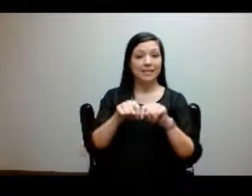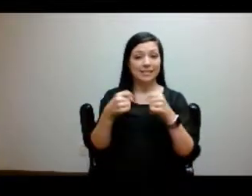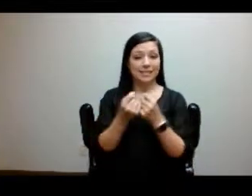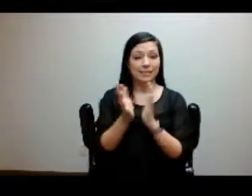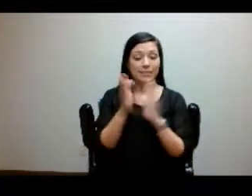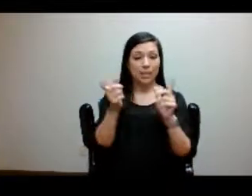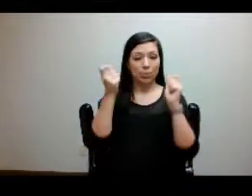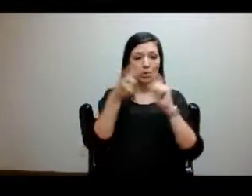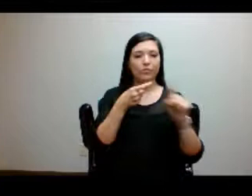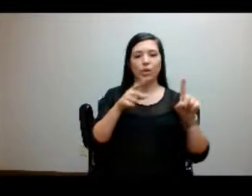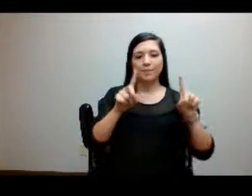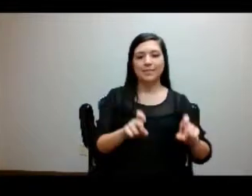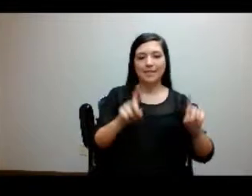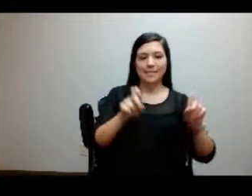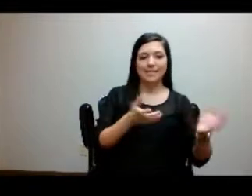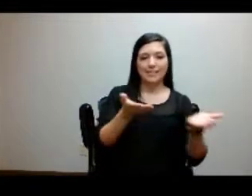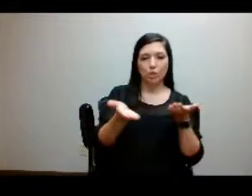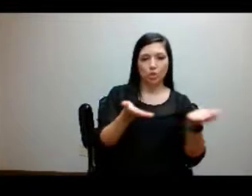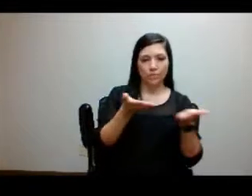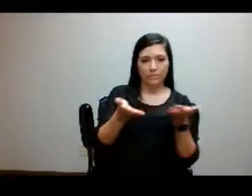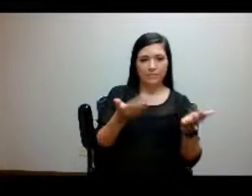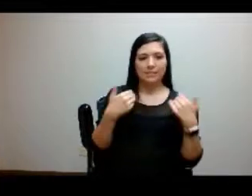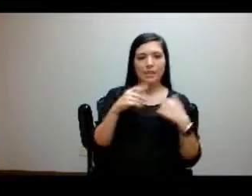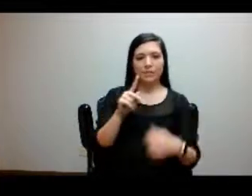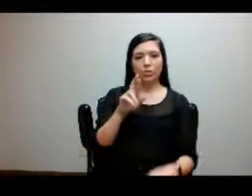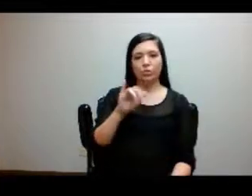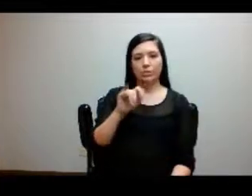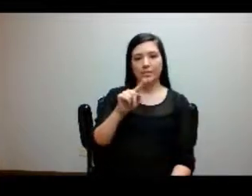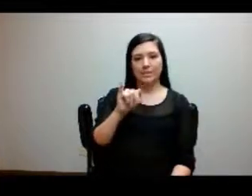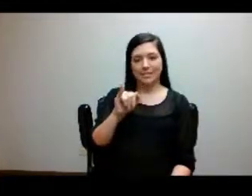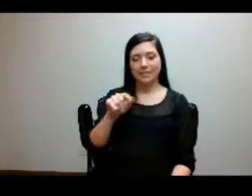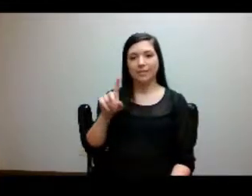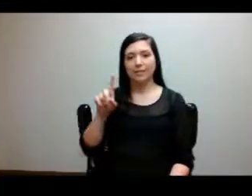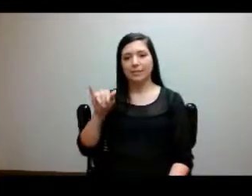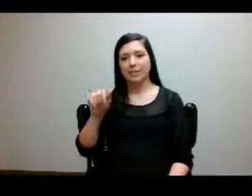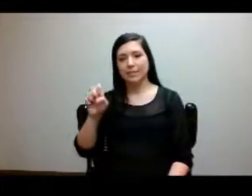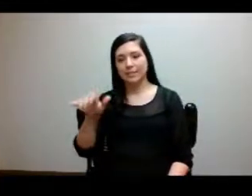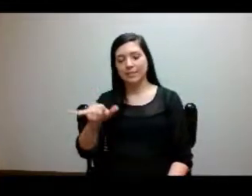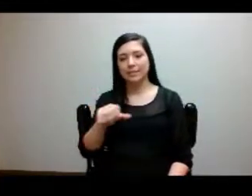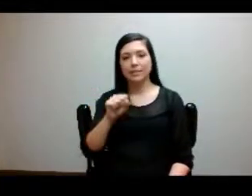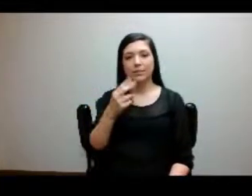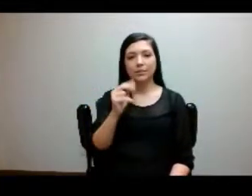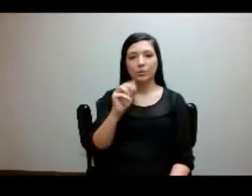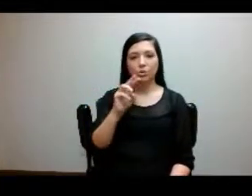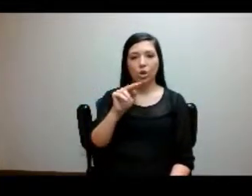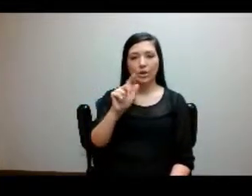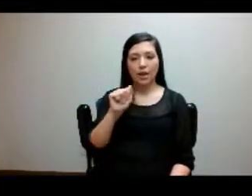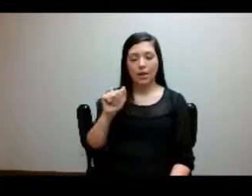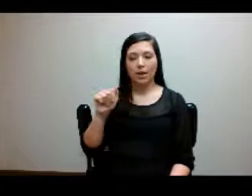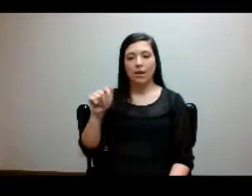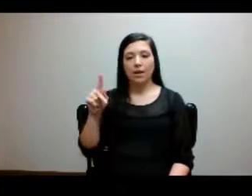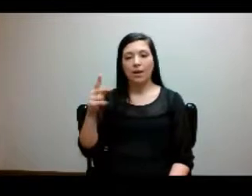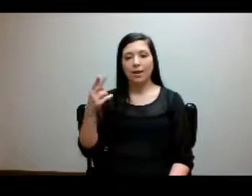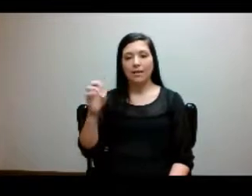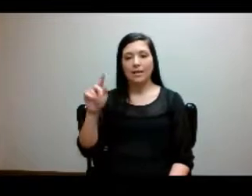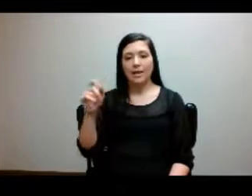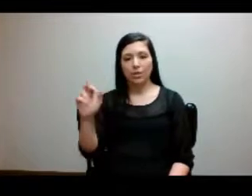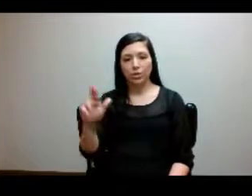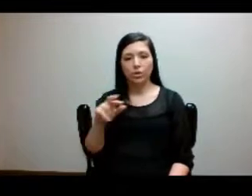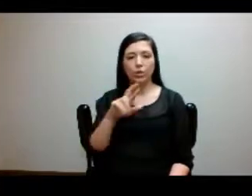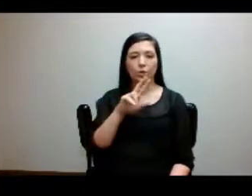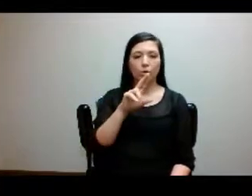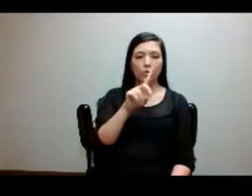from Testing Services, and it comprises Christy Hayden, Daisy Guzman, Shauna Bethley, Heather Howlett, Rudy